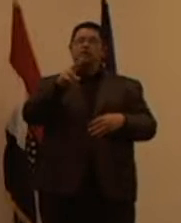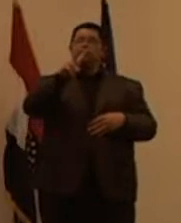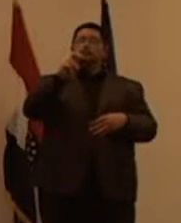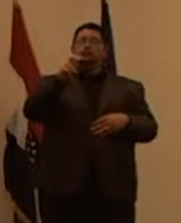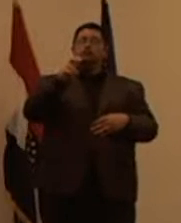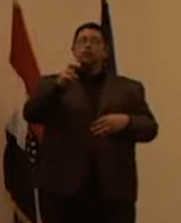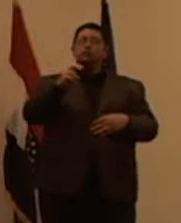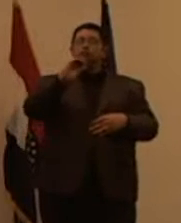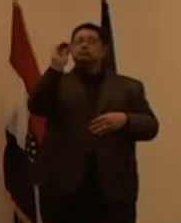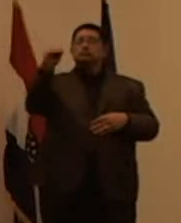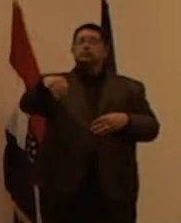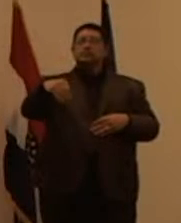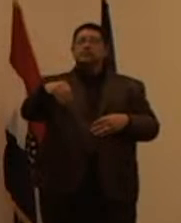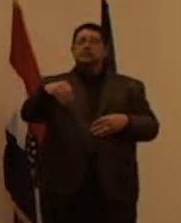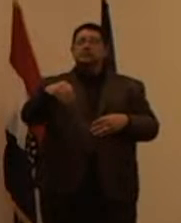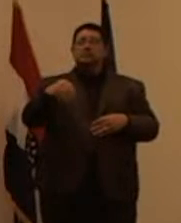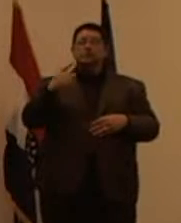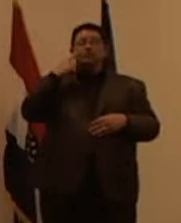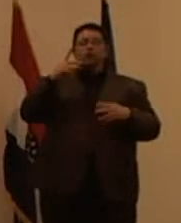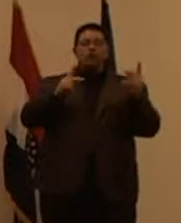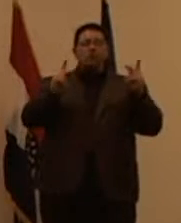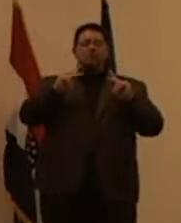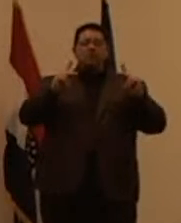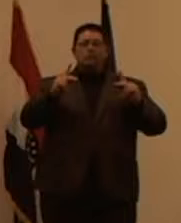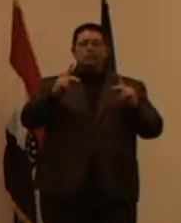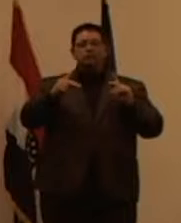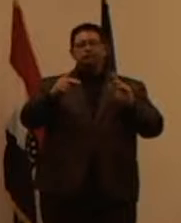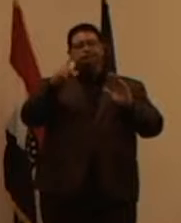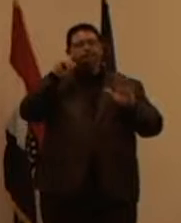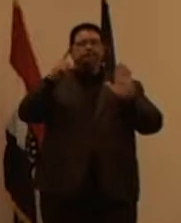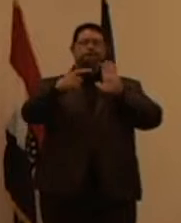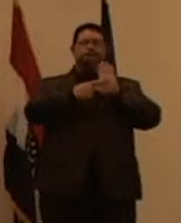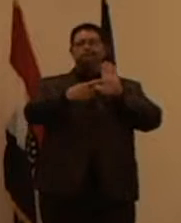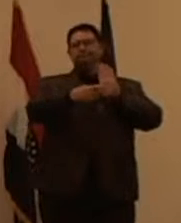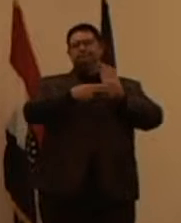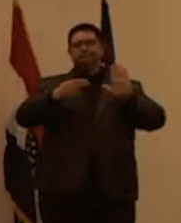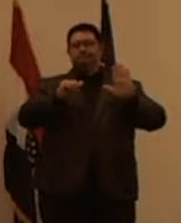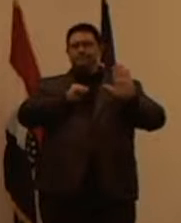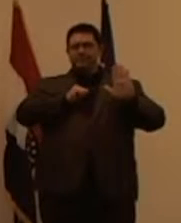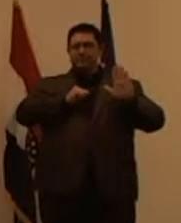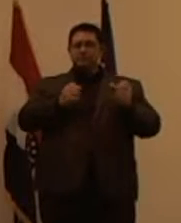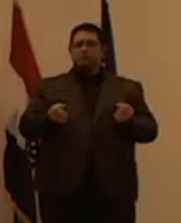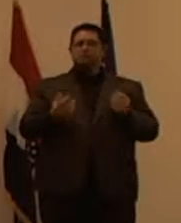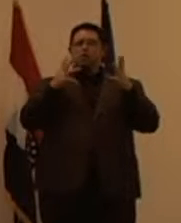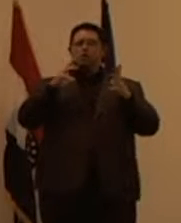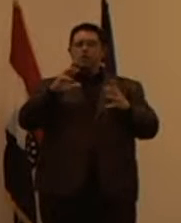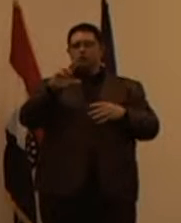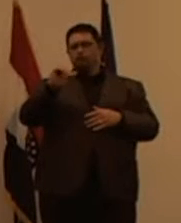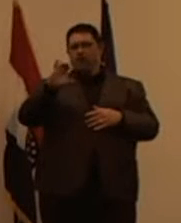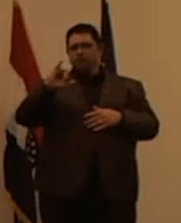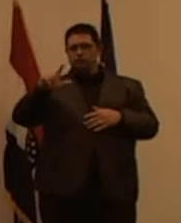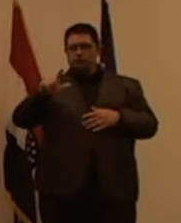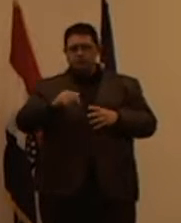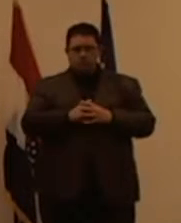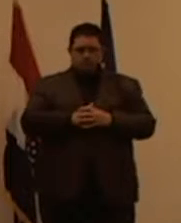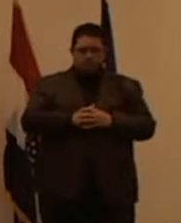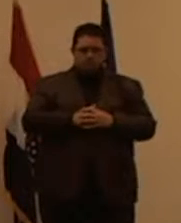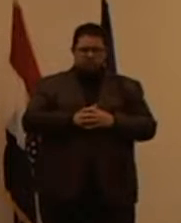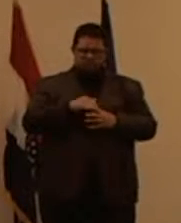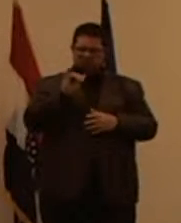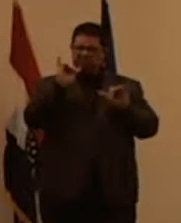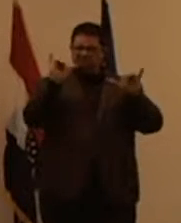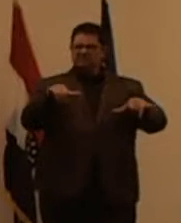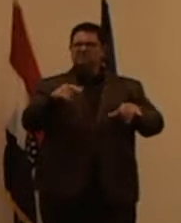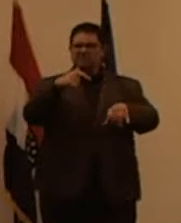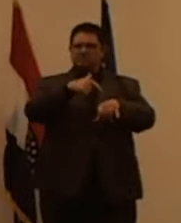among people identifying as multiracial. In that same time period, in that same June 21st to July 4th